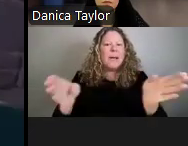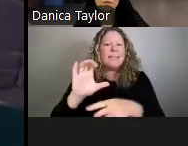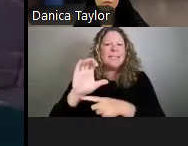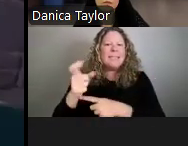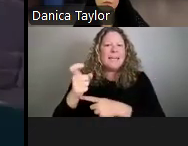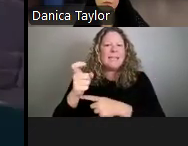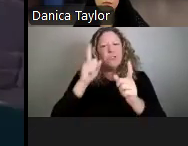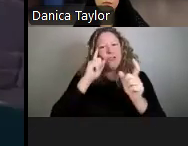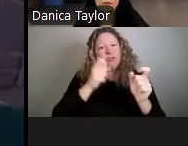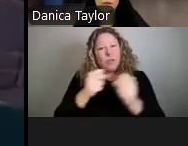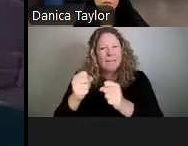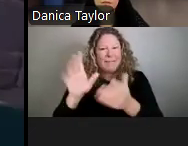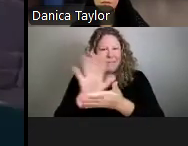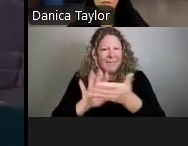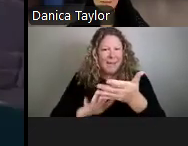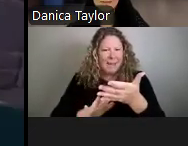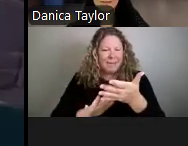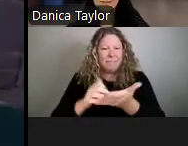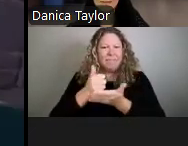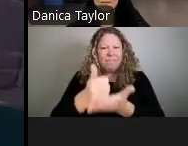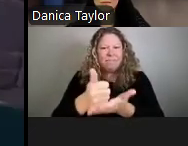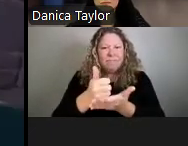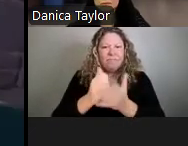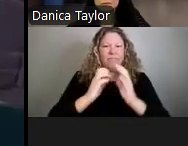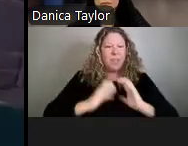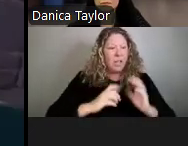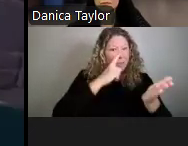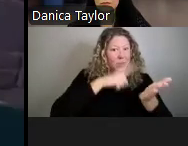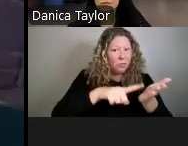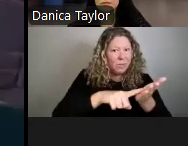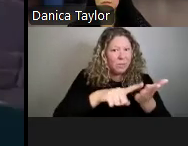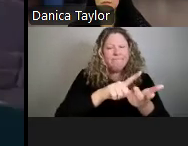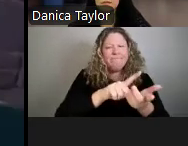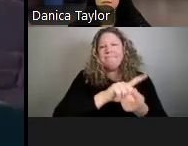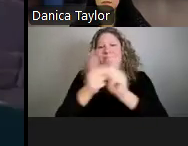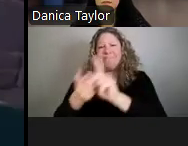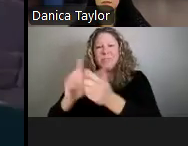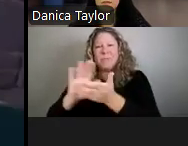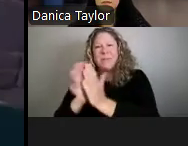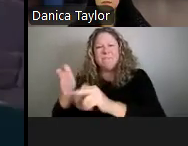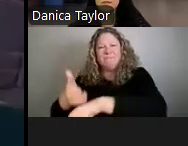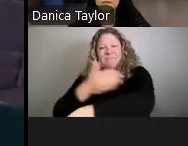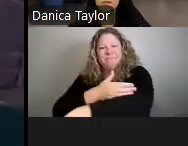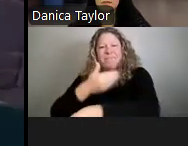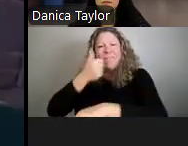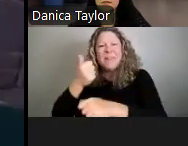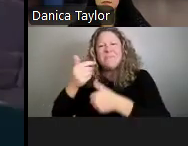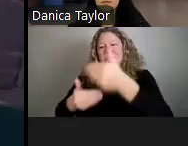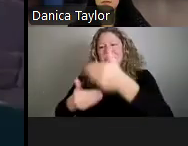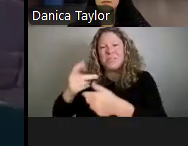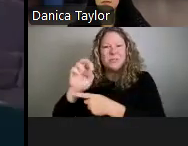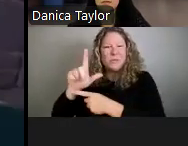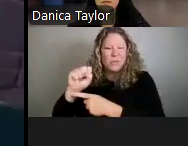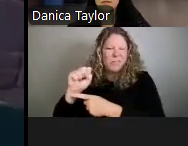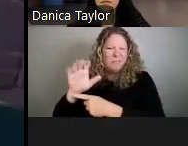and design, helping translate customer research into better processes and tools across DOL. With a background